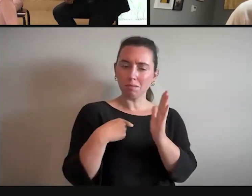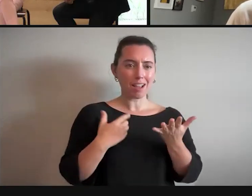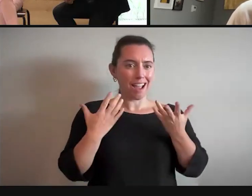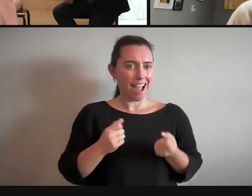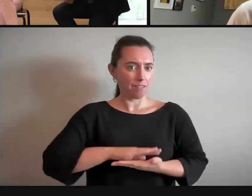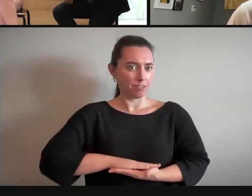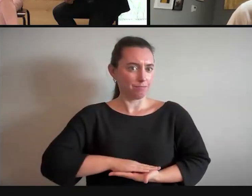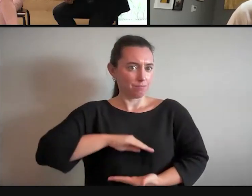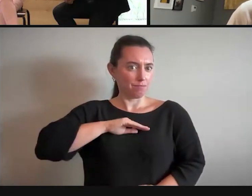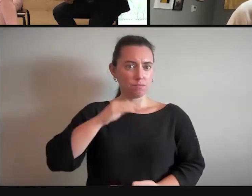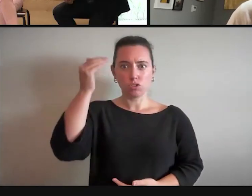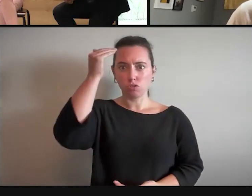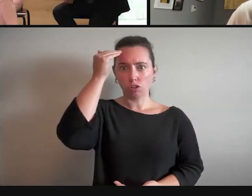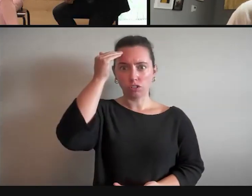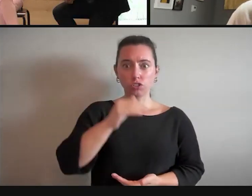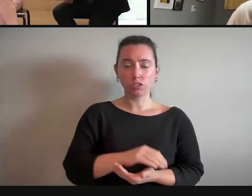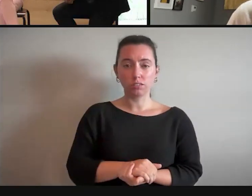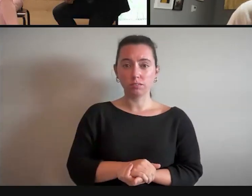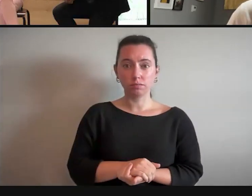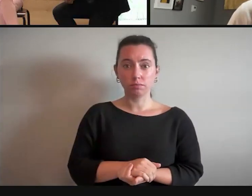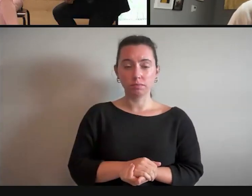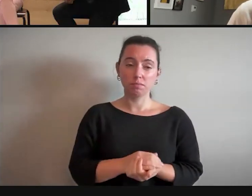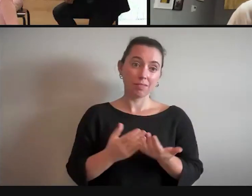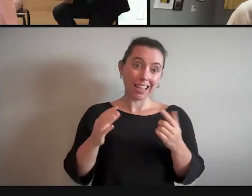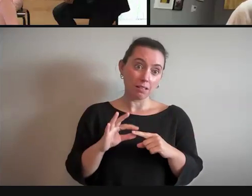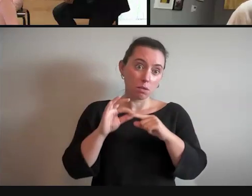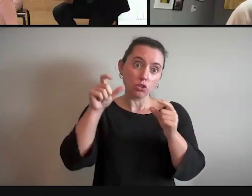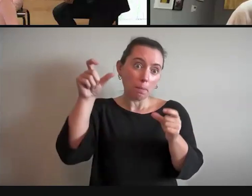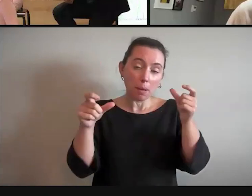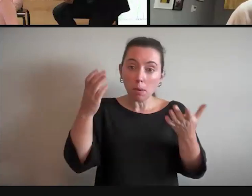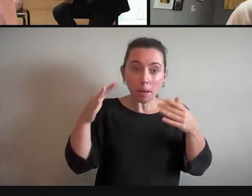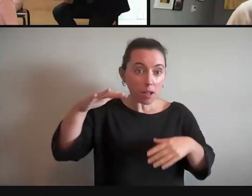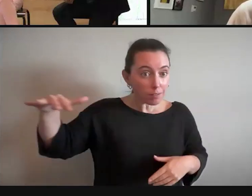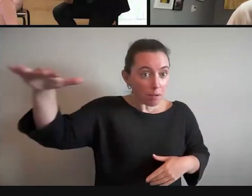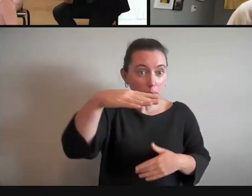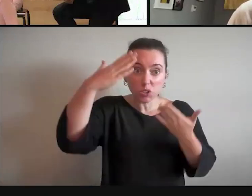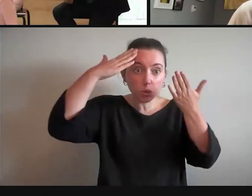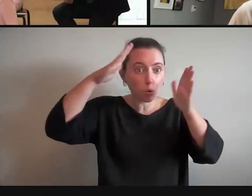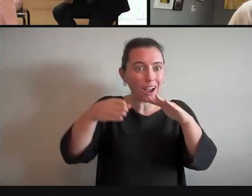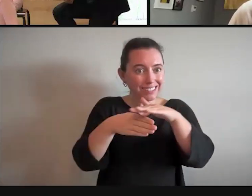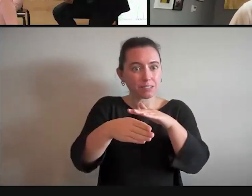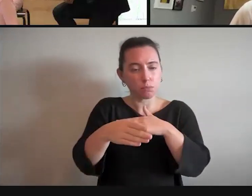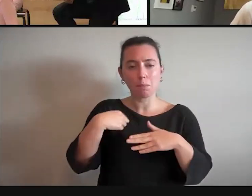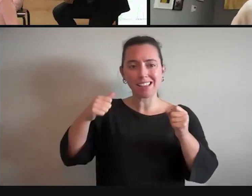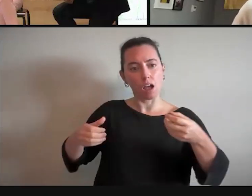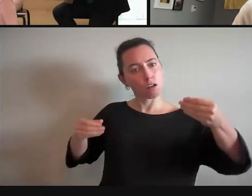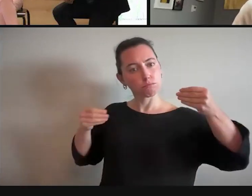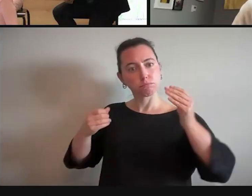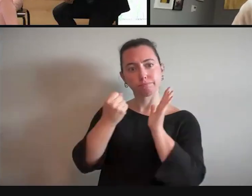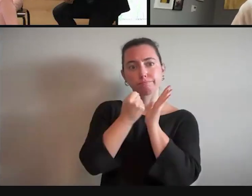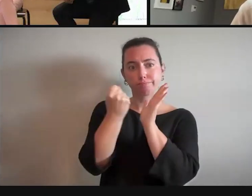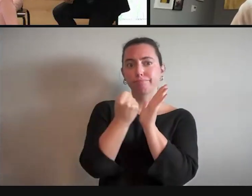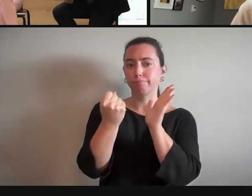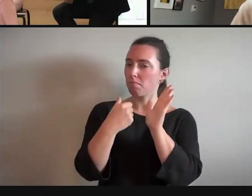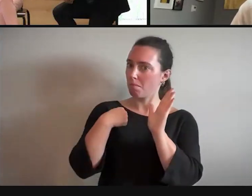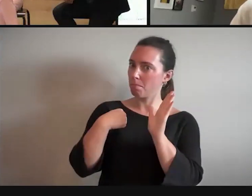who don't know so much about accessibility. And if you work with a lot